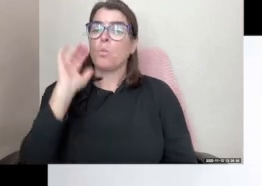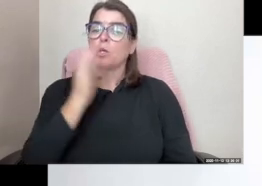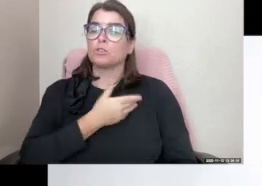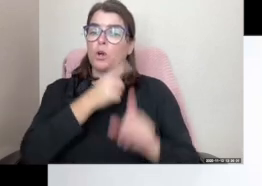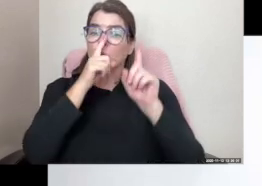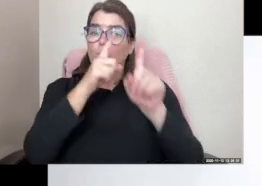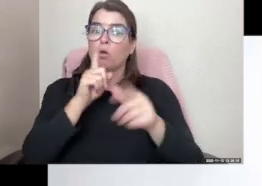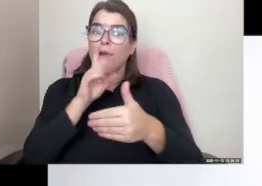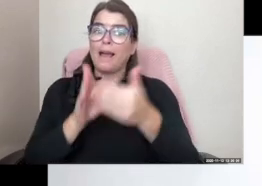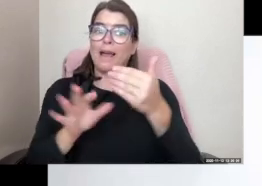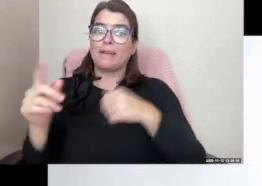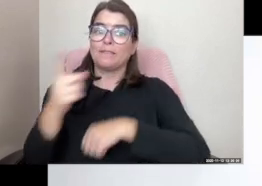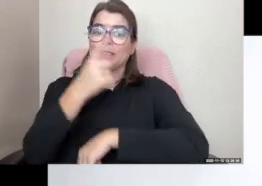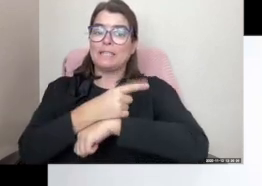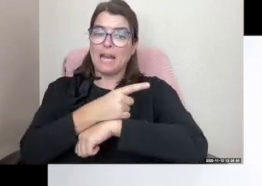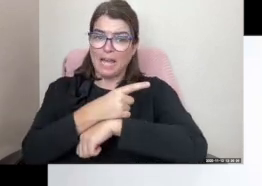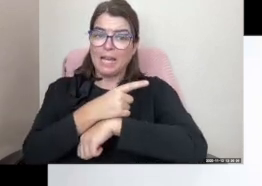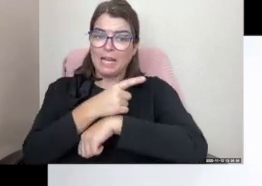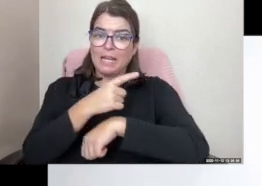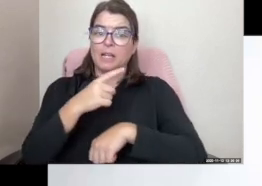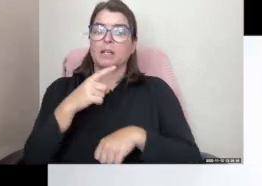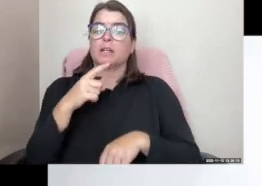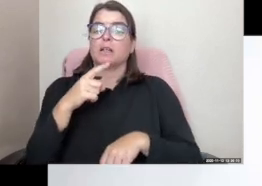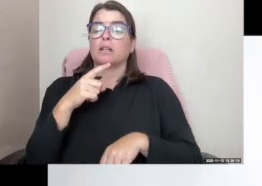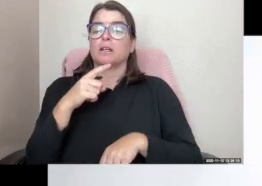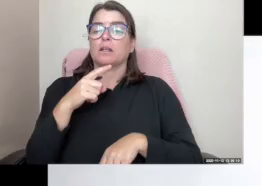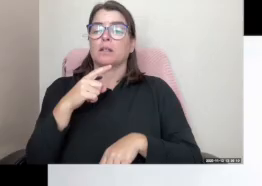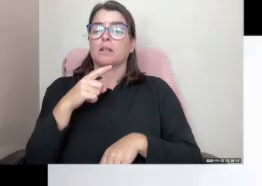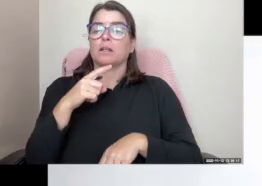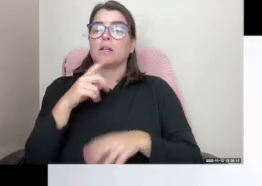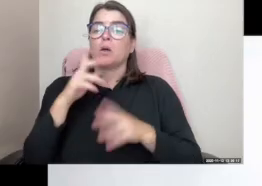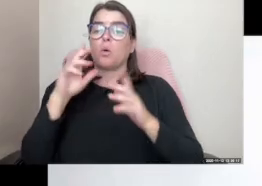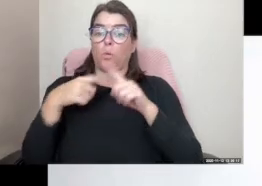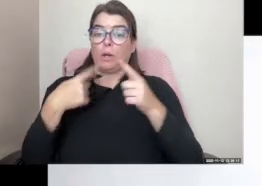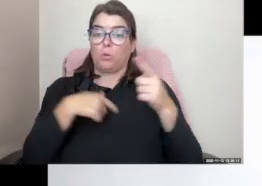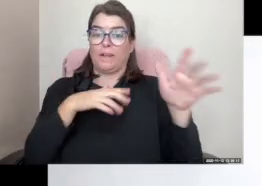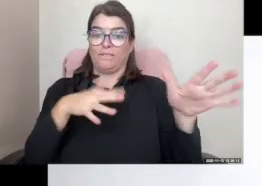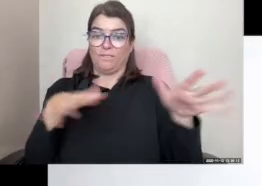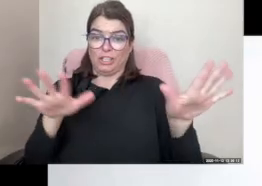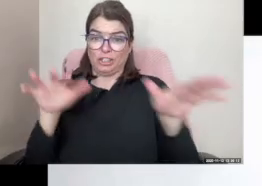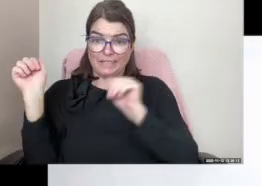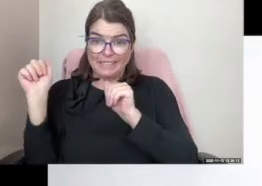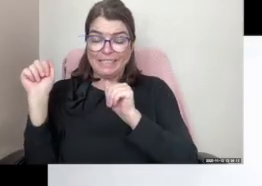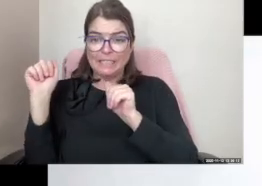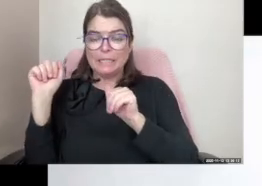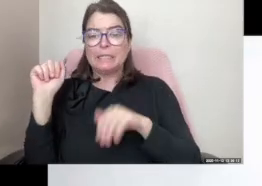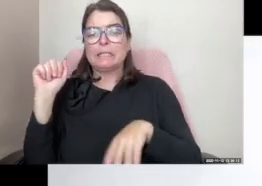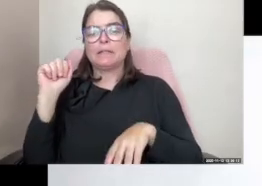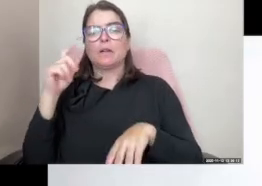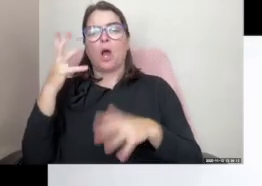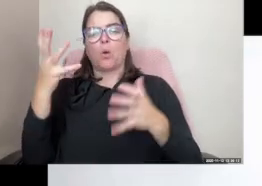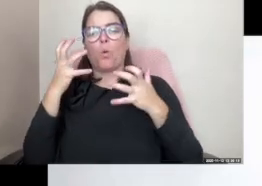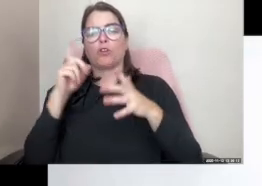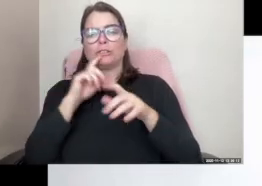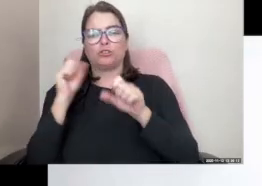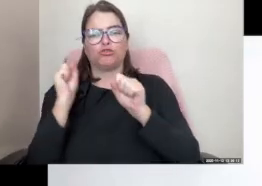certain categories. So looking forward to your input on that today. What's our goal at the end of the day? In a